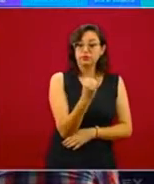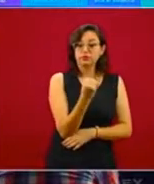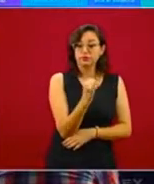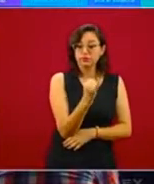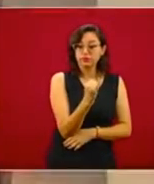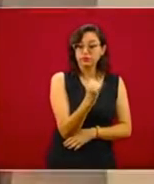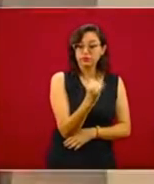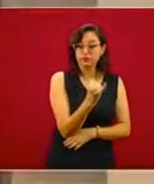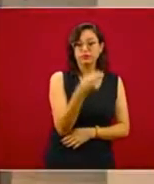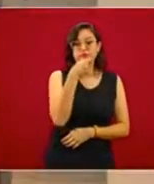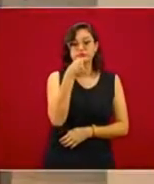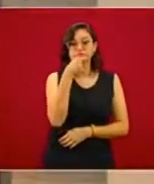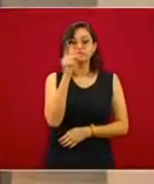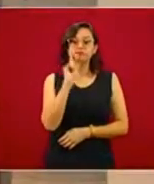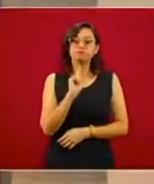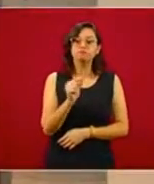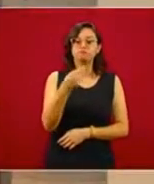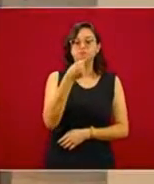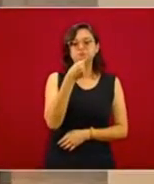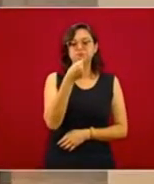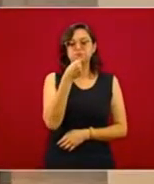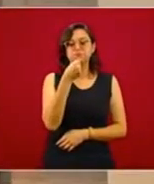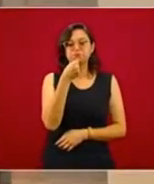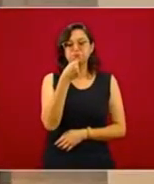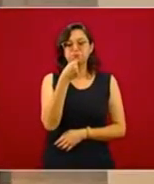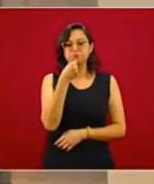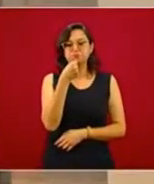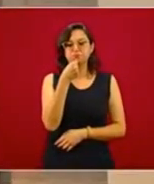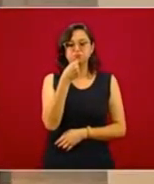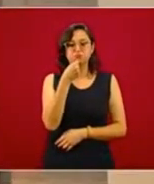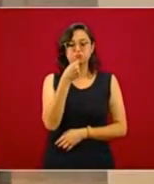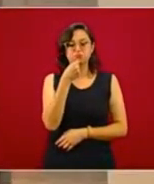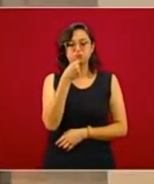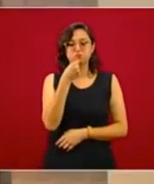the 6th, children